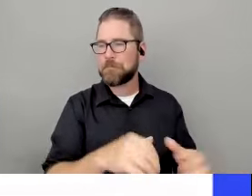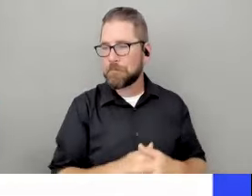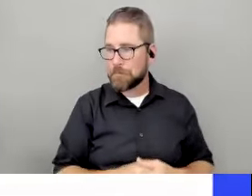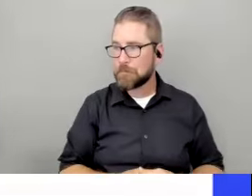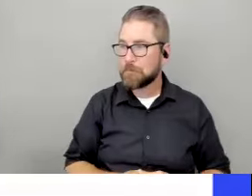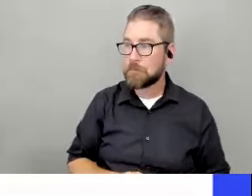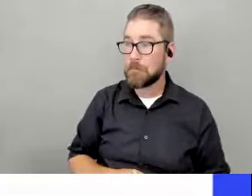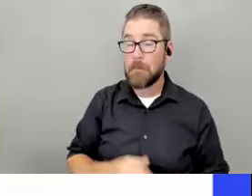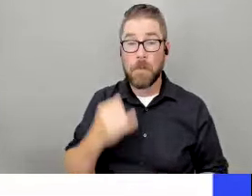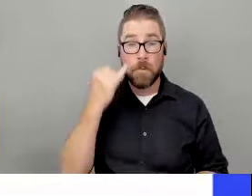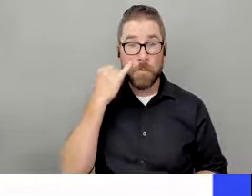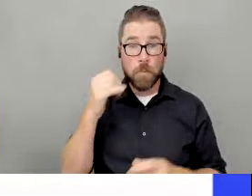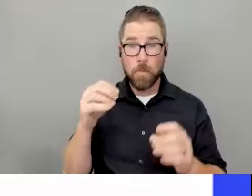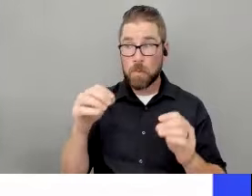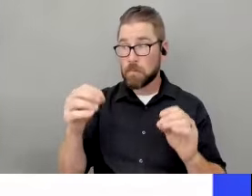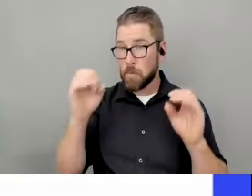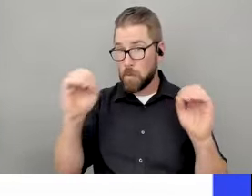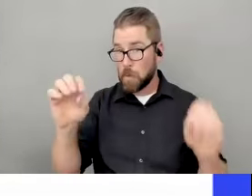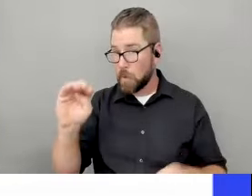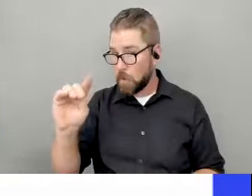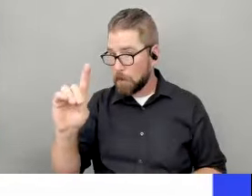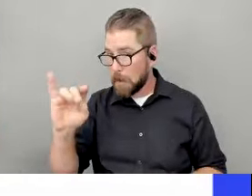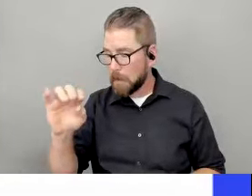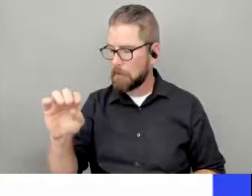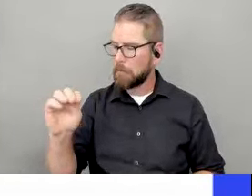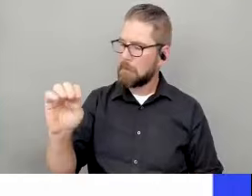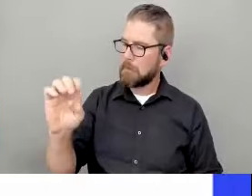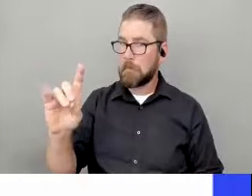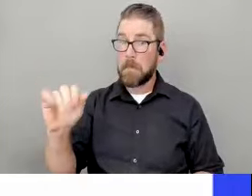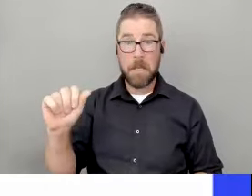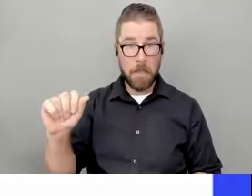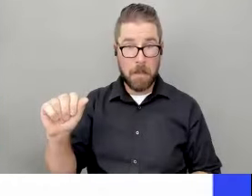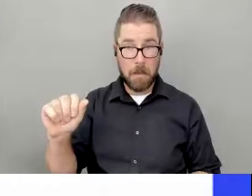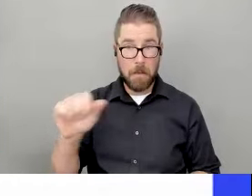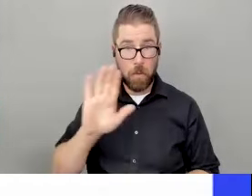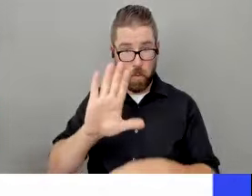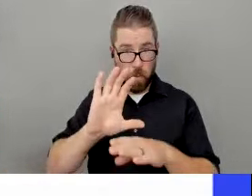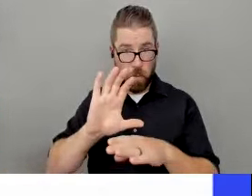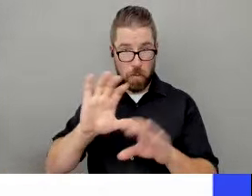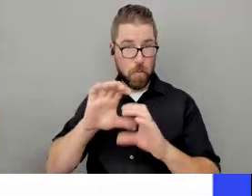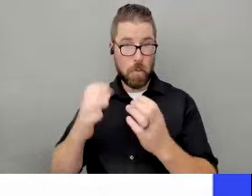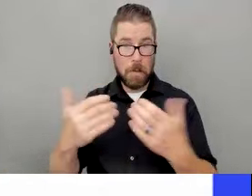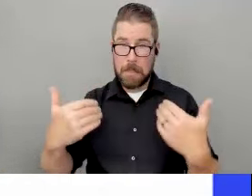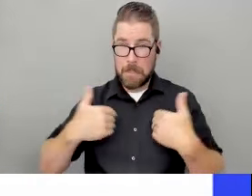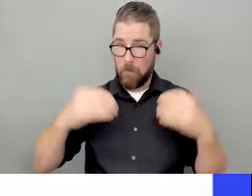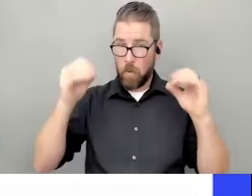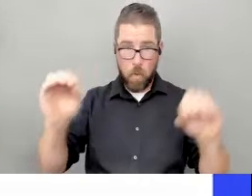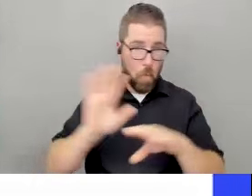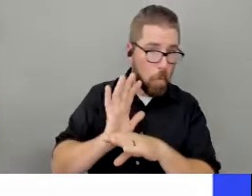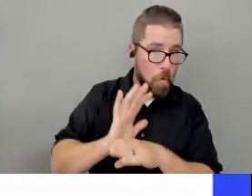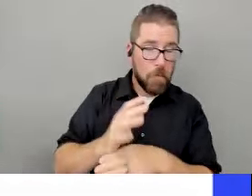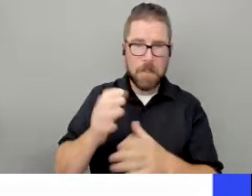any media or any video in your course, it may be blank, and that's okay because we'll show you how to add